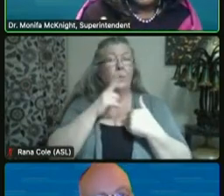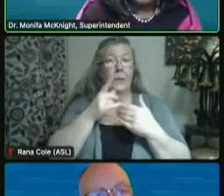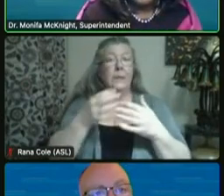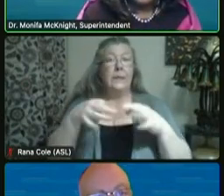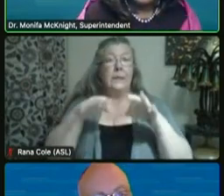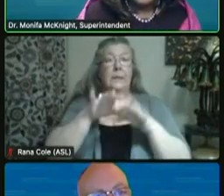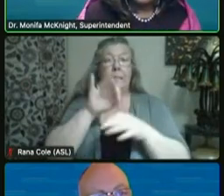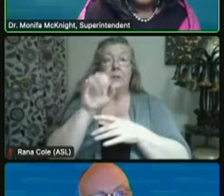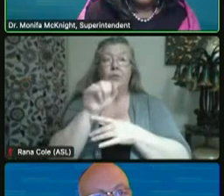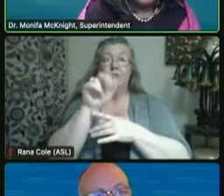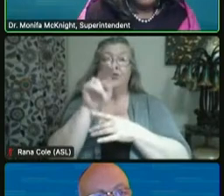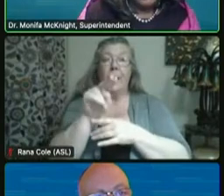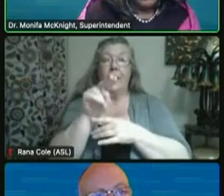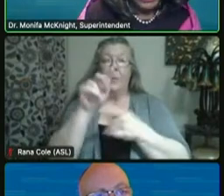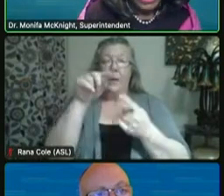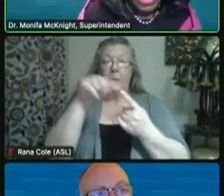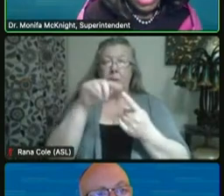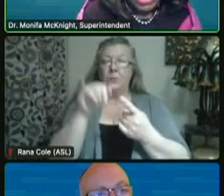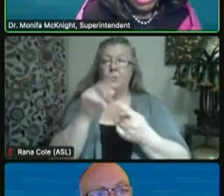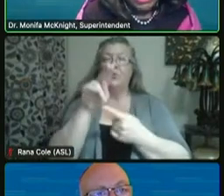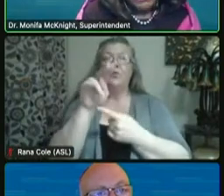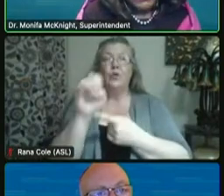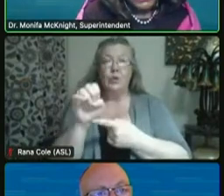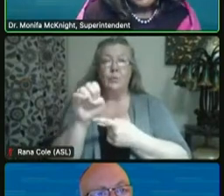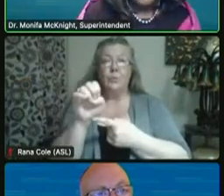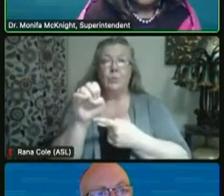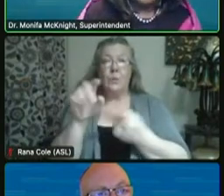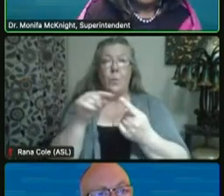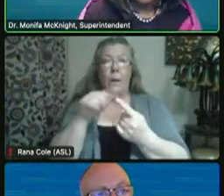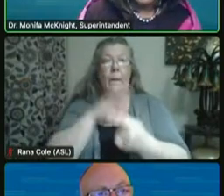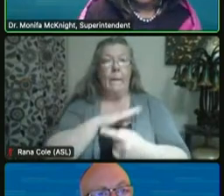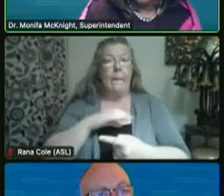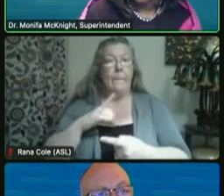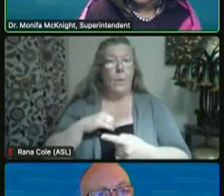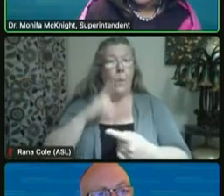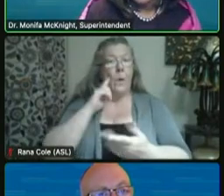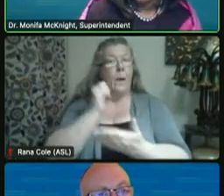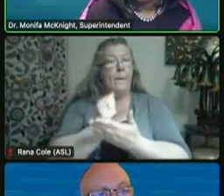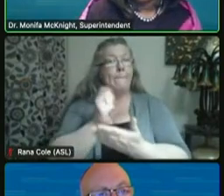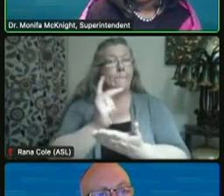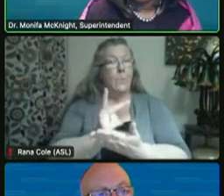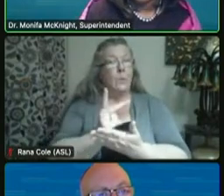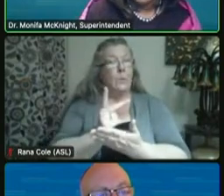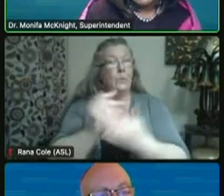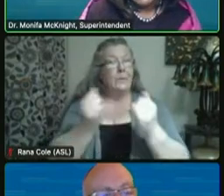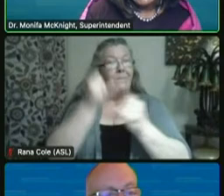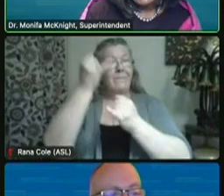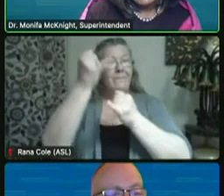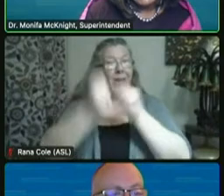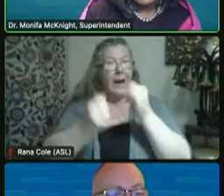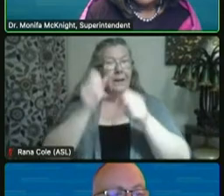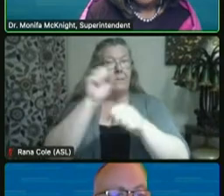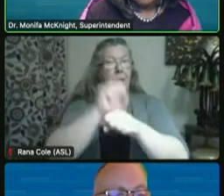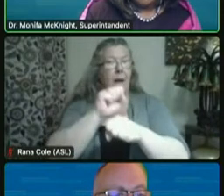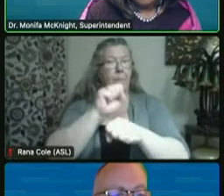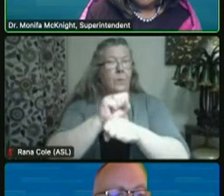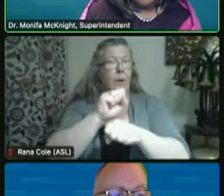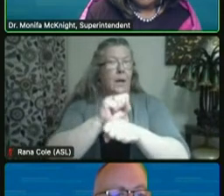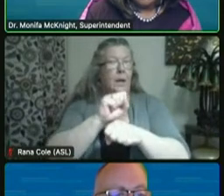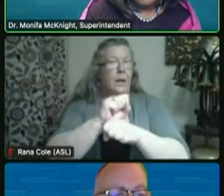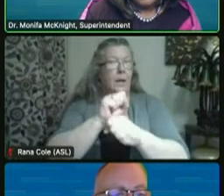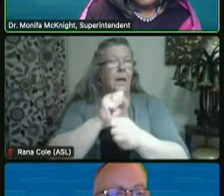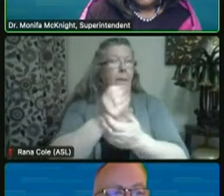January until June to do that when the board does approve the final operating budget. Next slide.